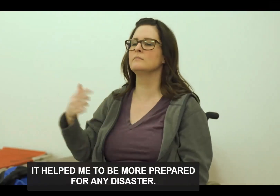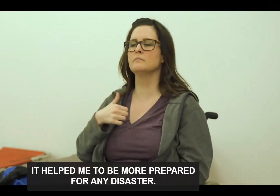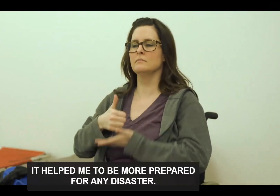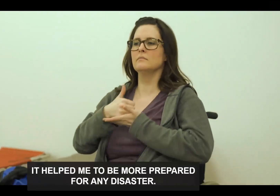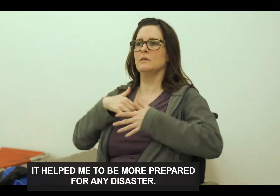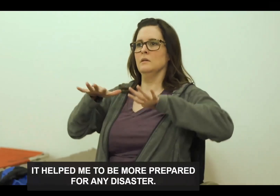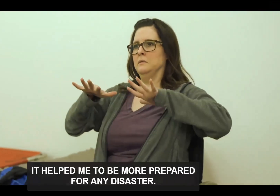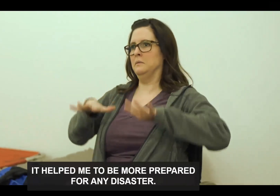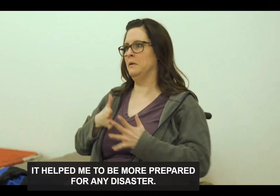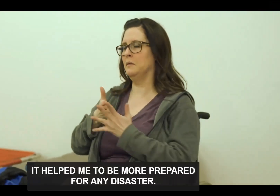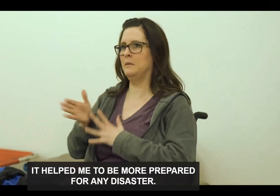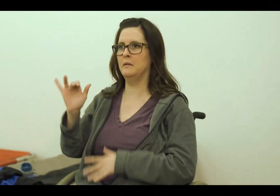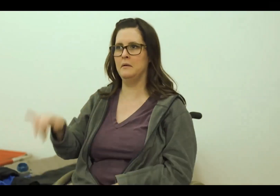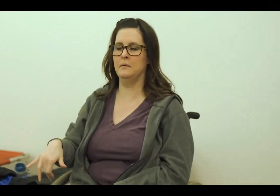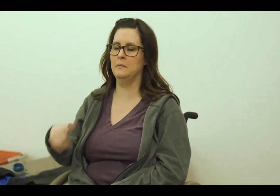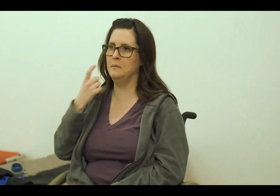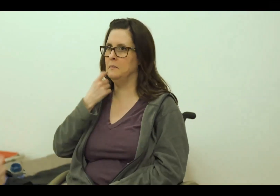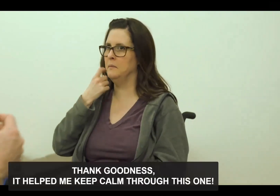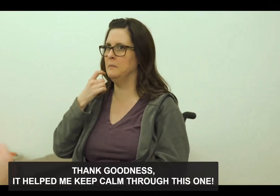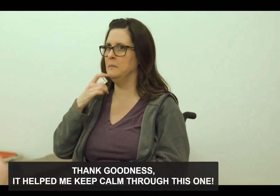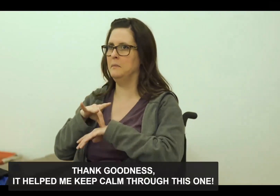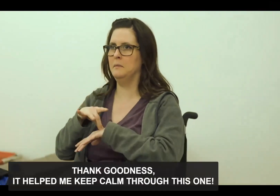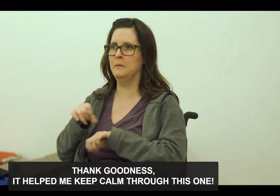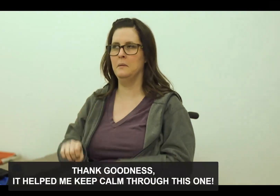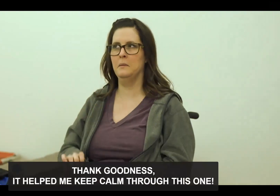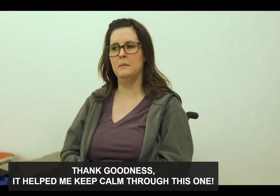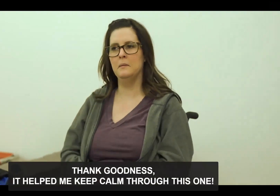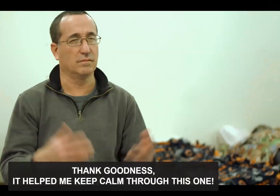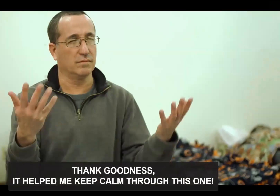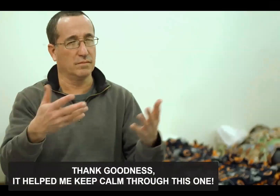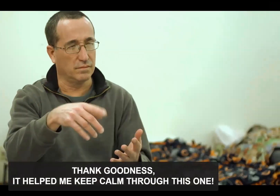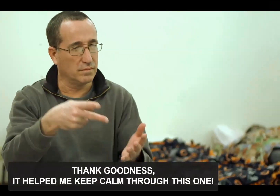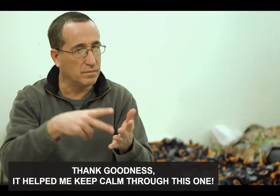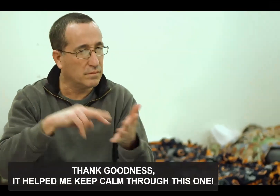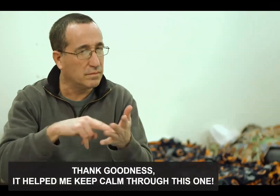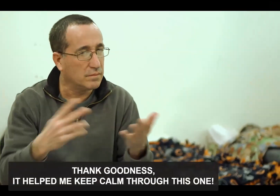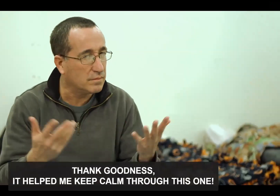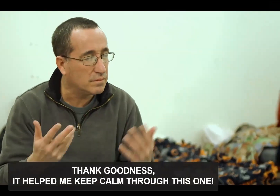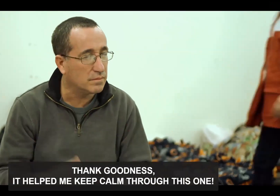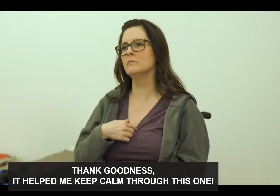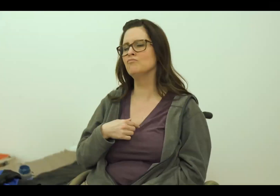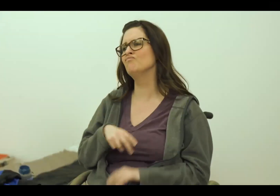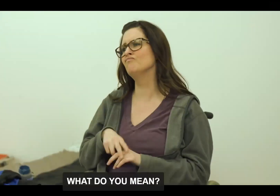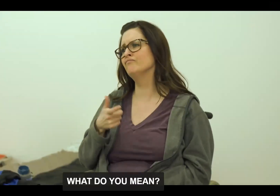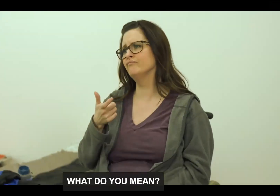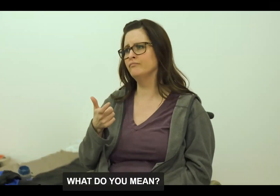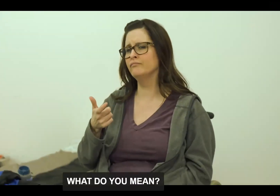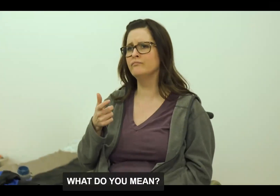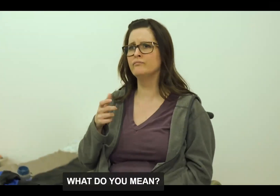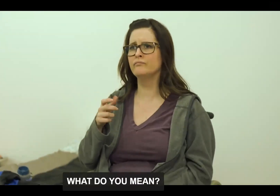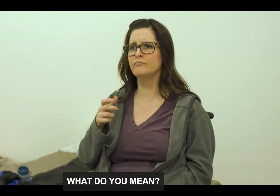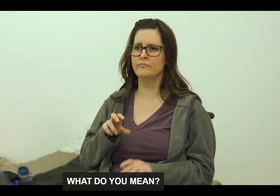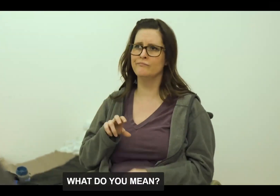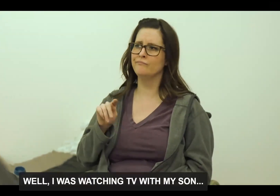disaster. Thank goodness it helped me keep calm through this one. What do you mean?